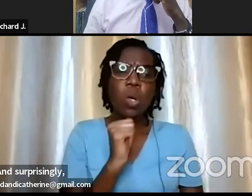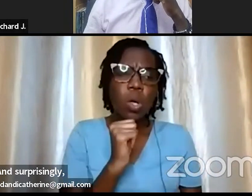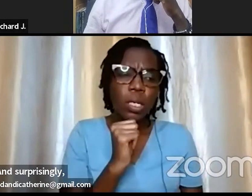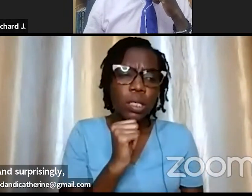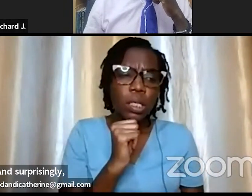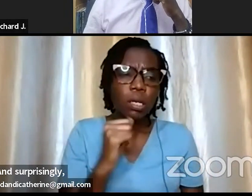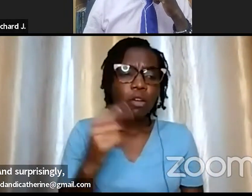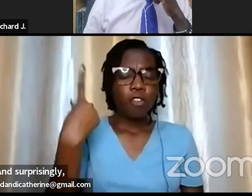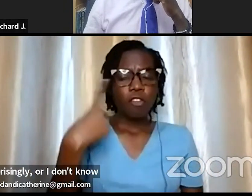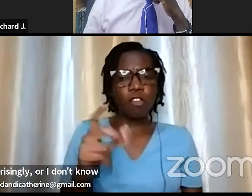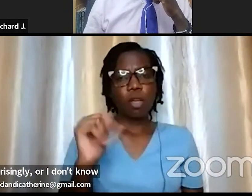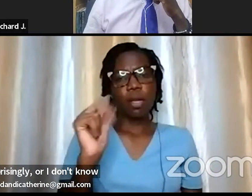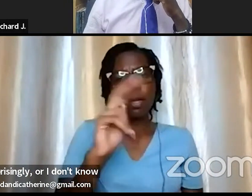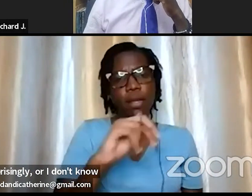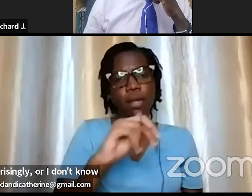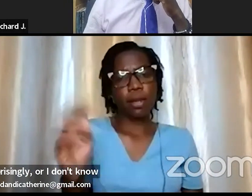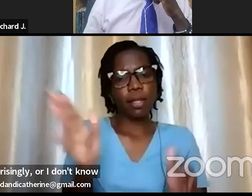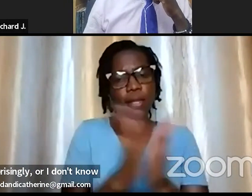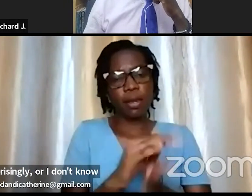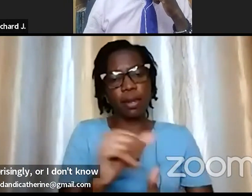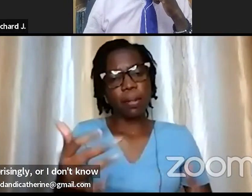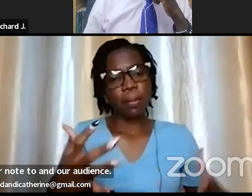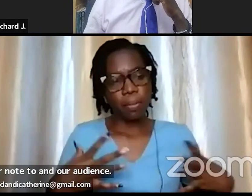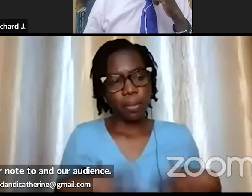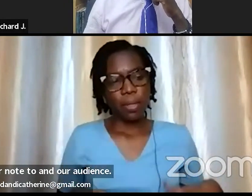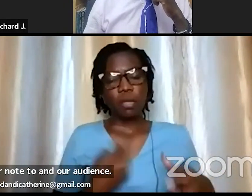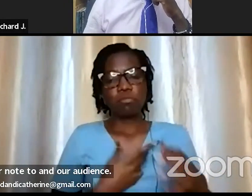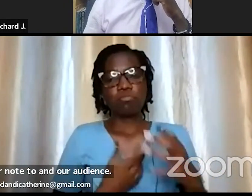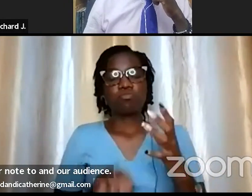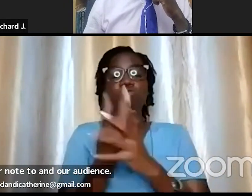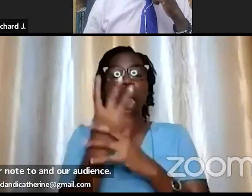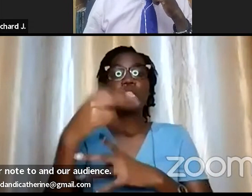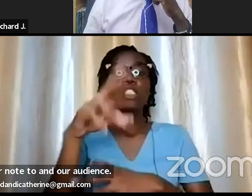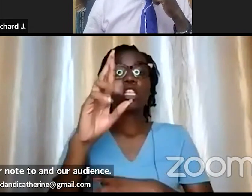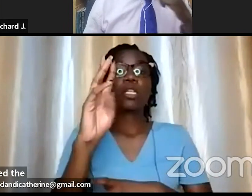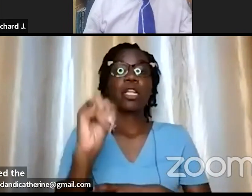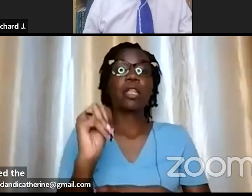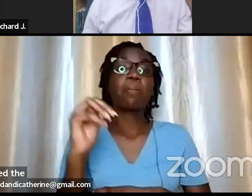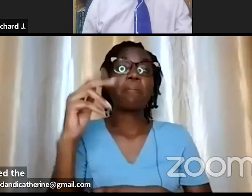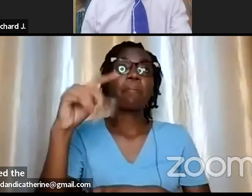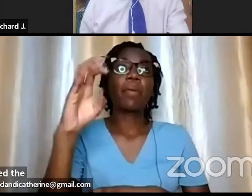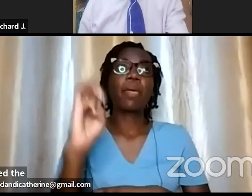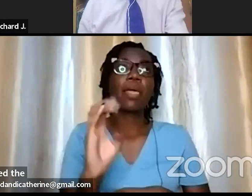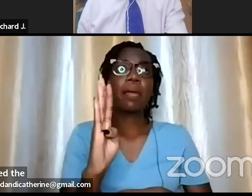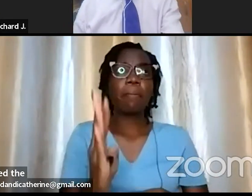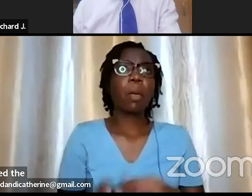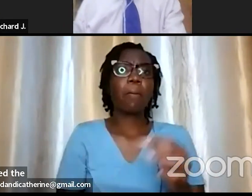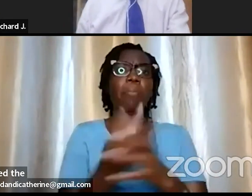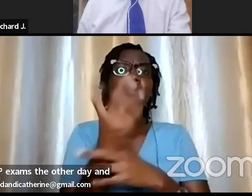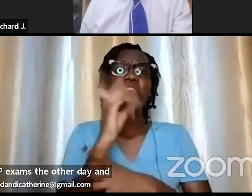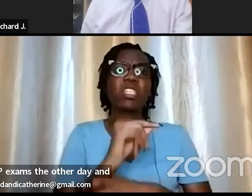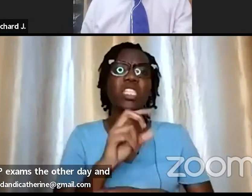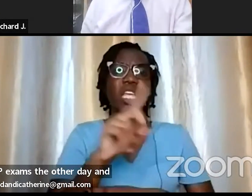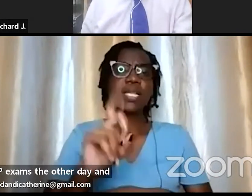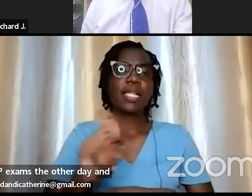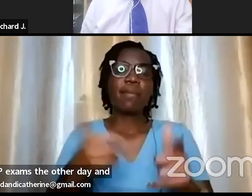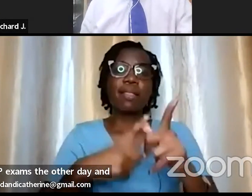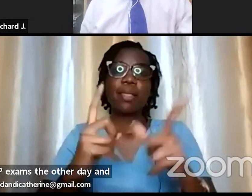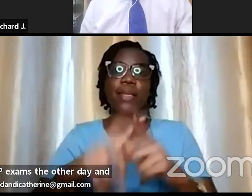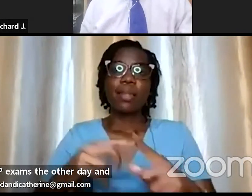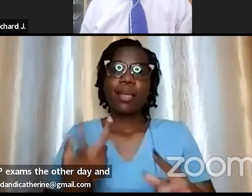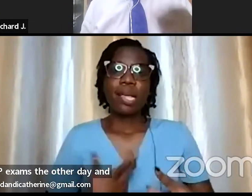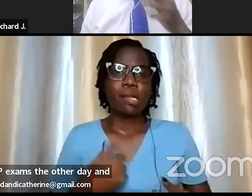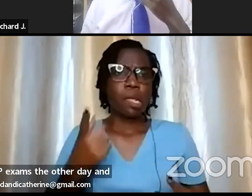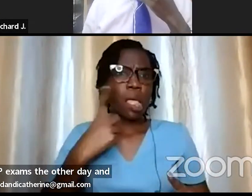audience, we released the HRMPEB CHRP exams the other day, and turns out that people